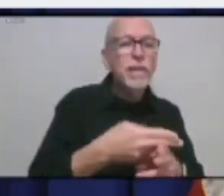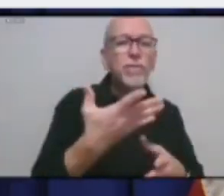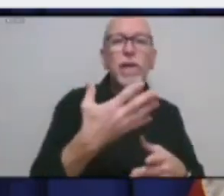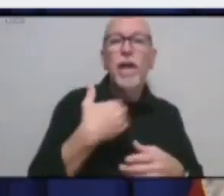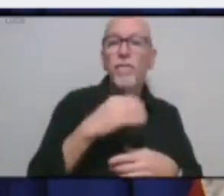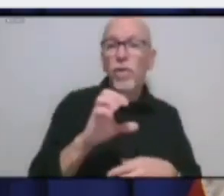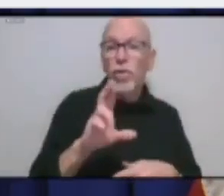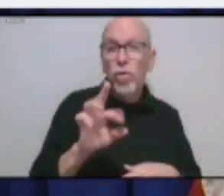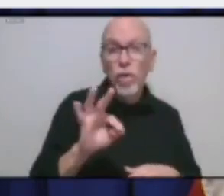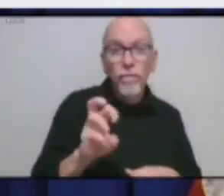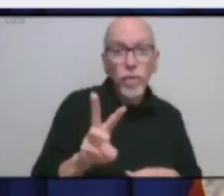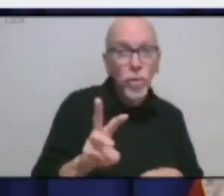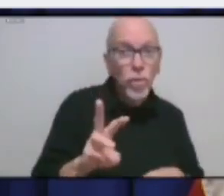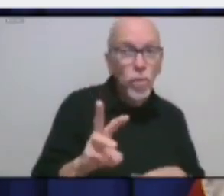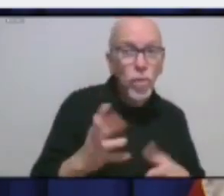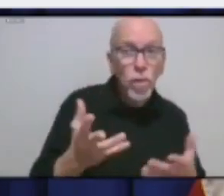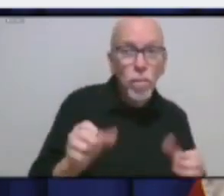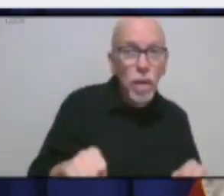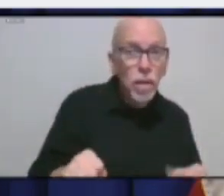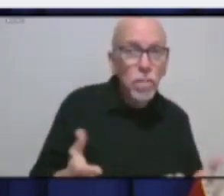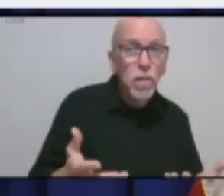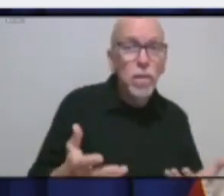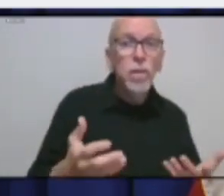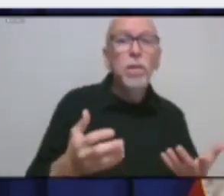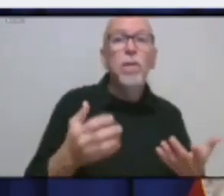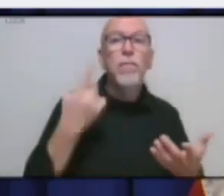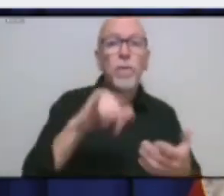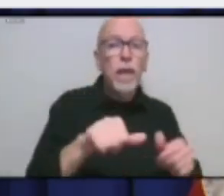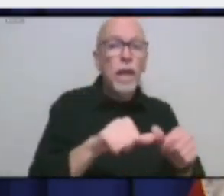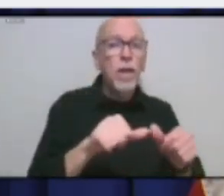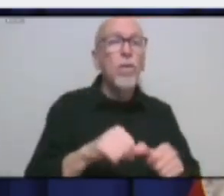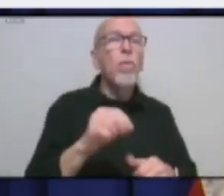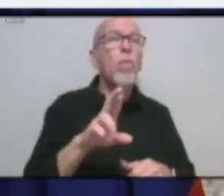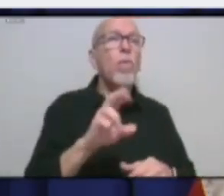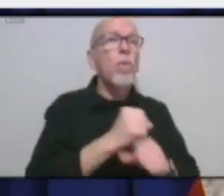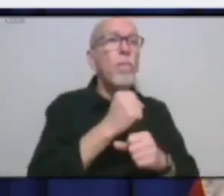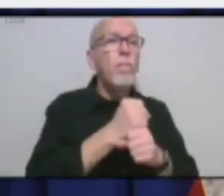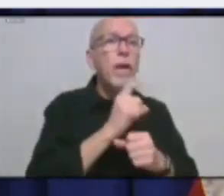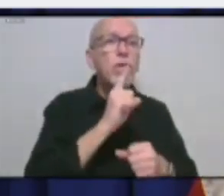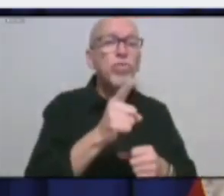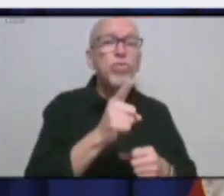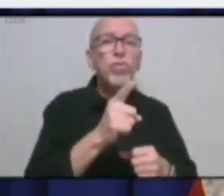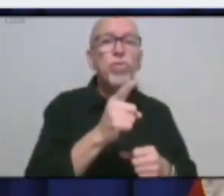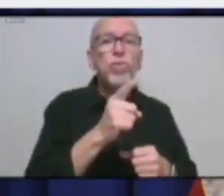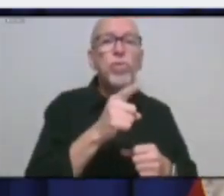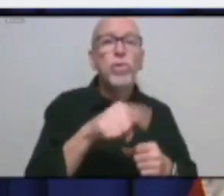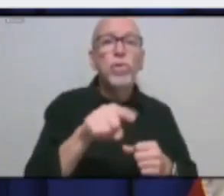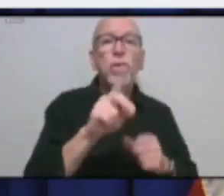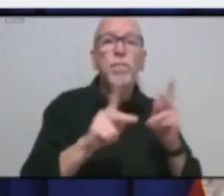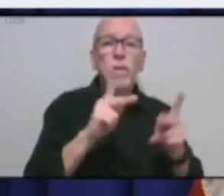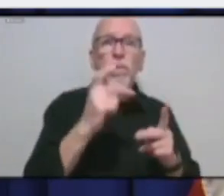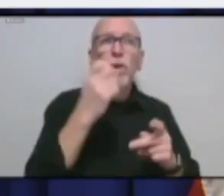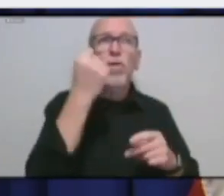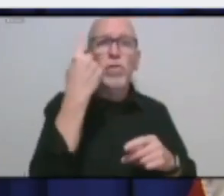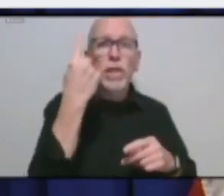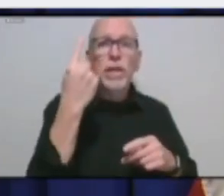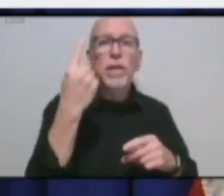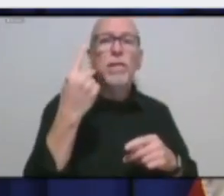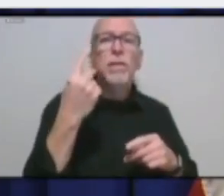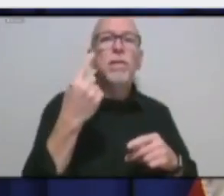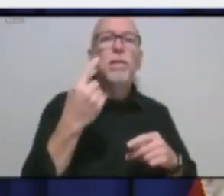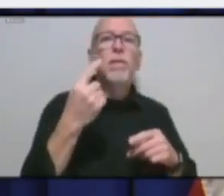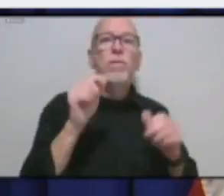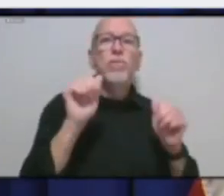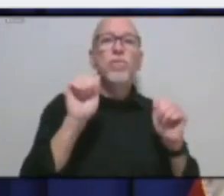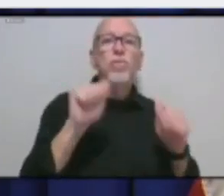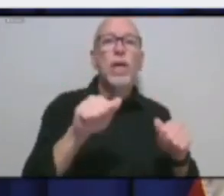curfew potentially on the area, or making sure that individuals are understanding that, you could put a